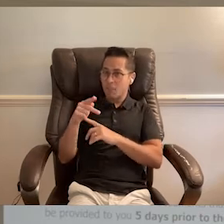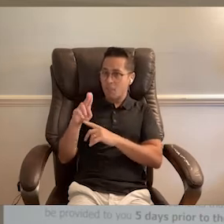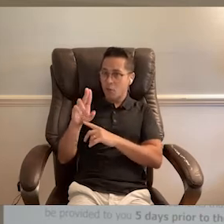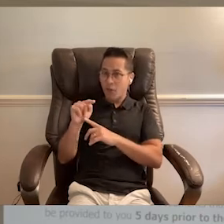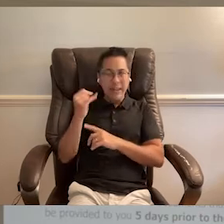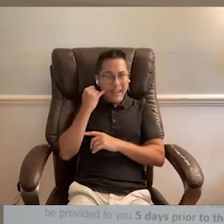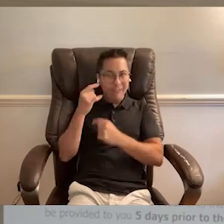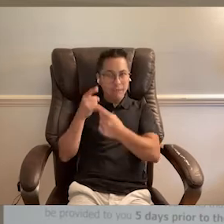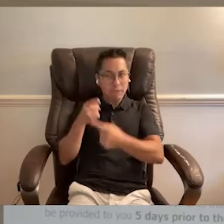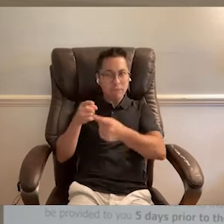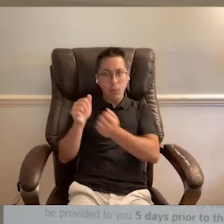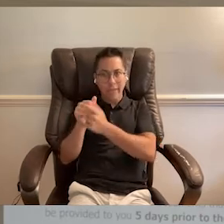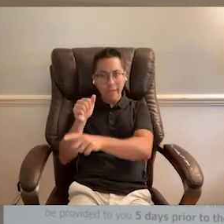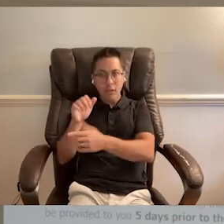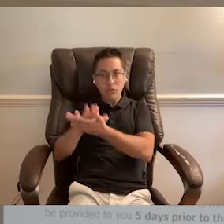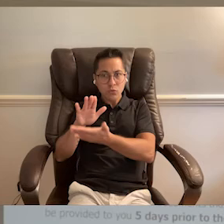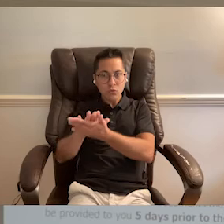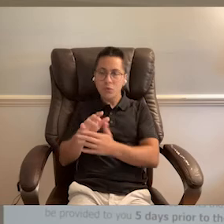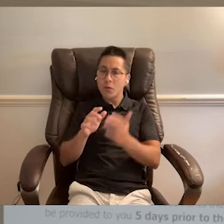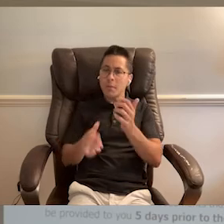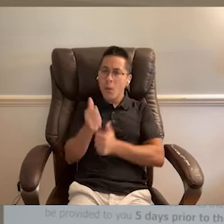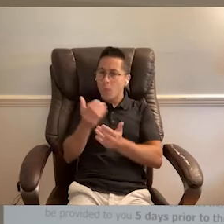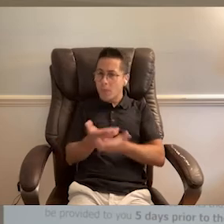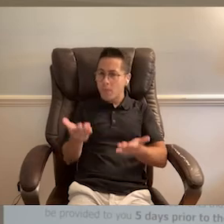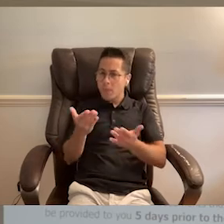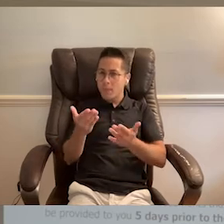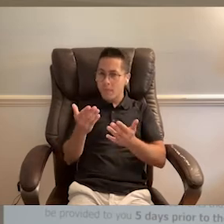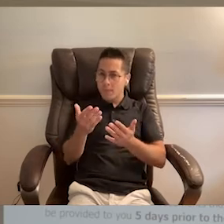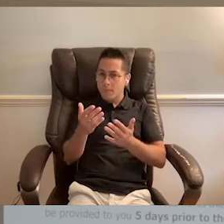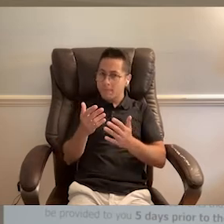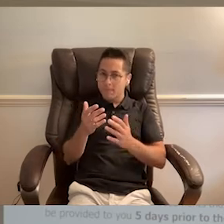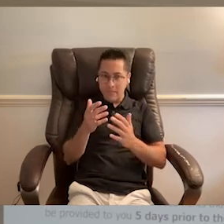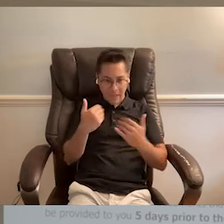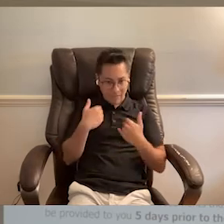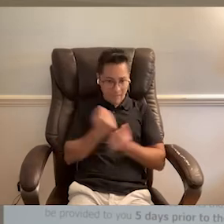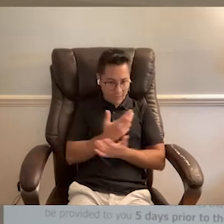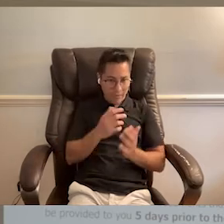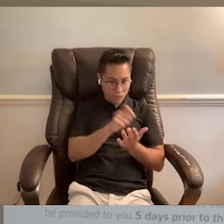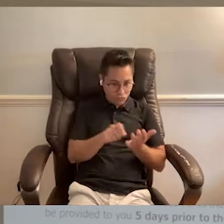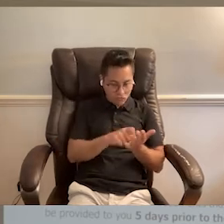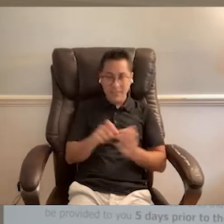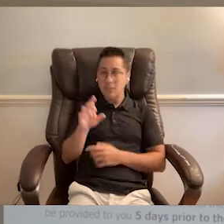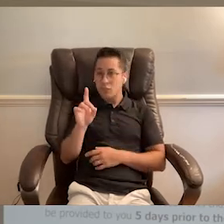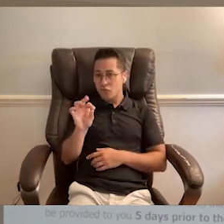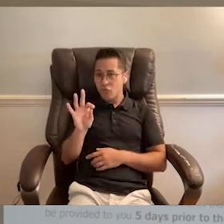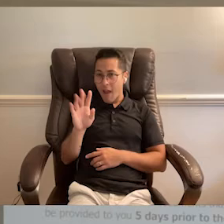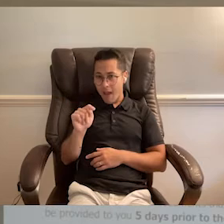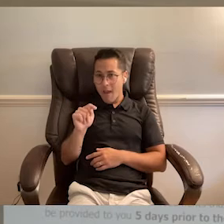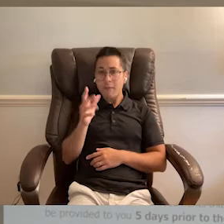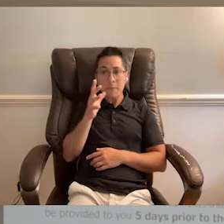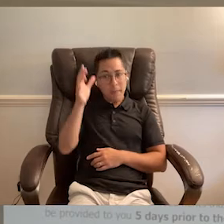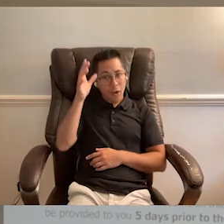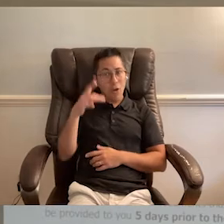the most important thing, other than getting everything in writing, is to draft your parent concerns when you're at